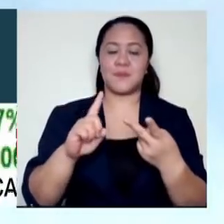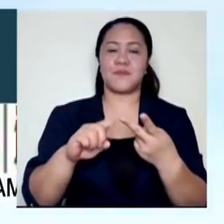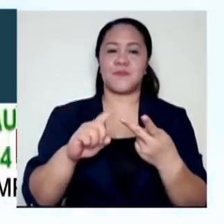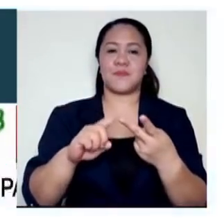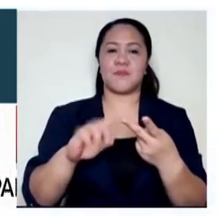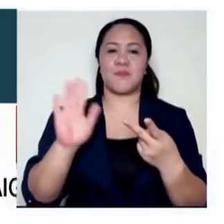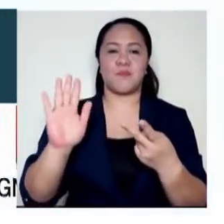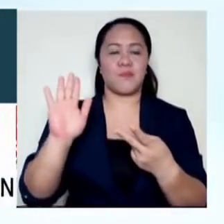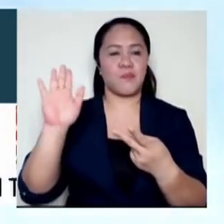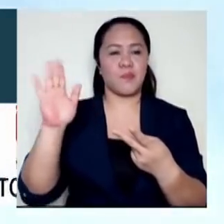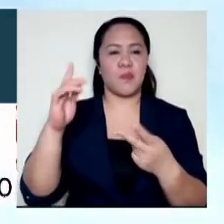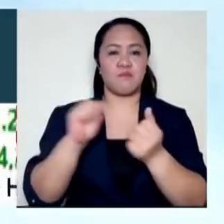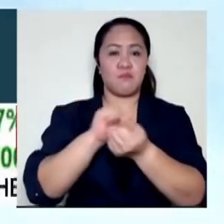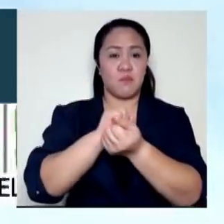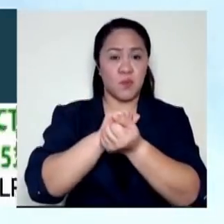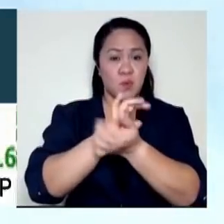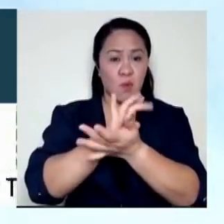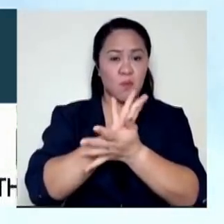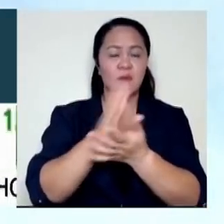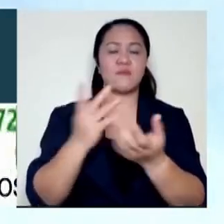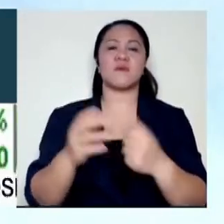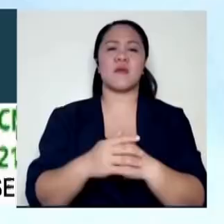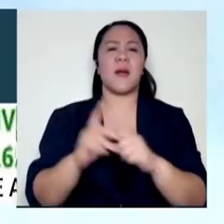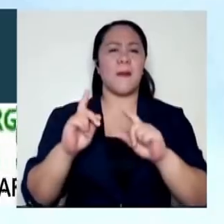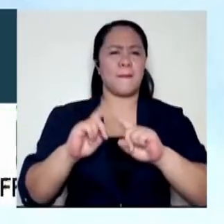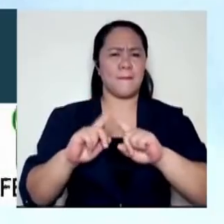dealing with COVID. They have also